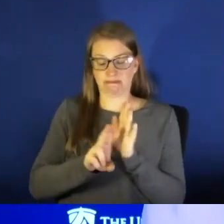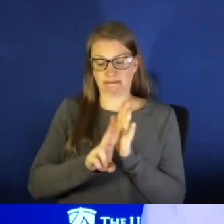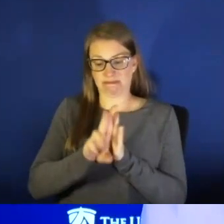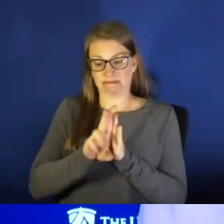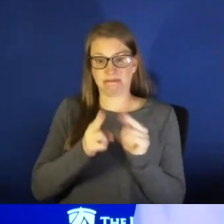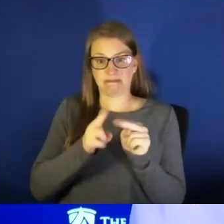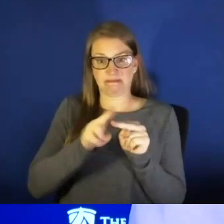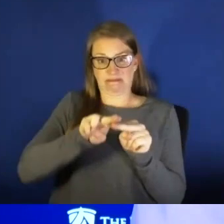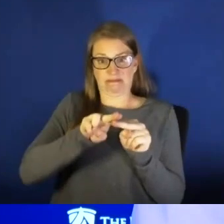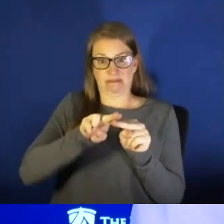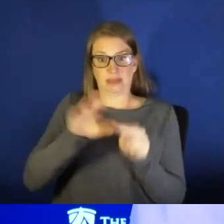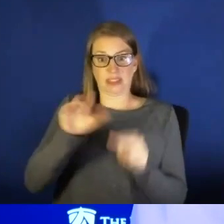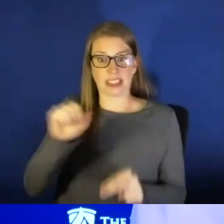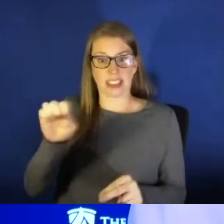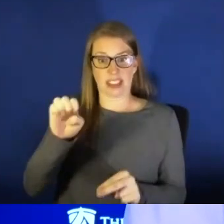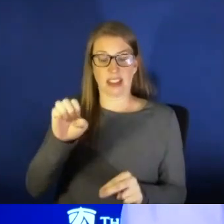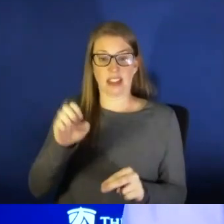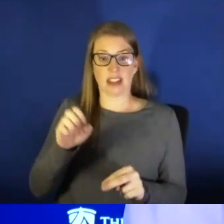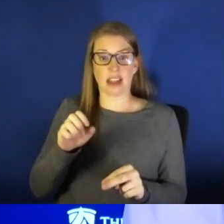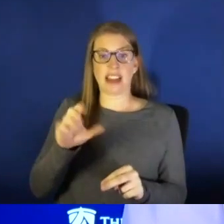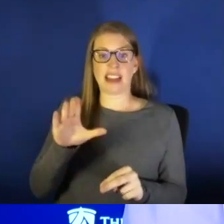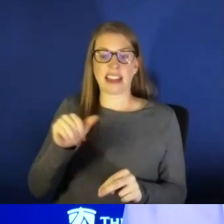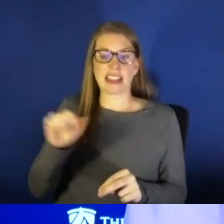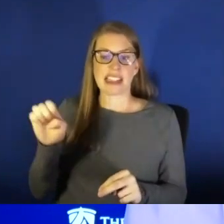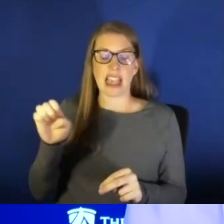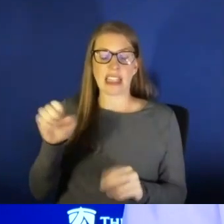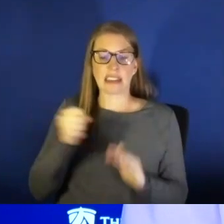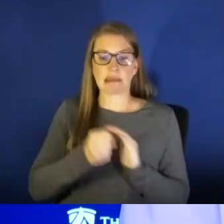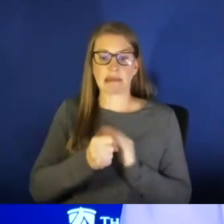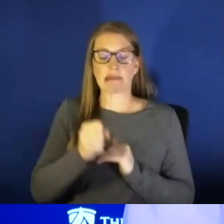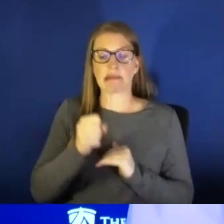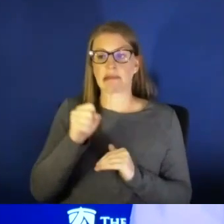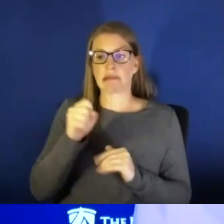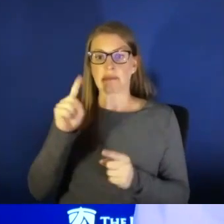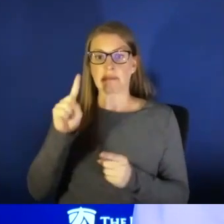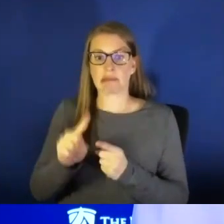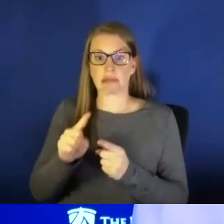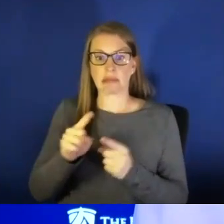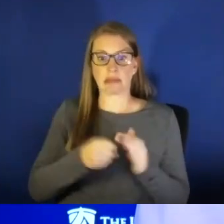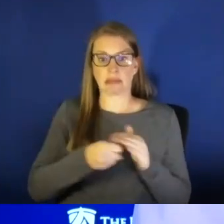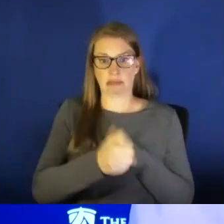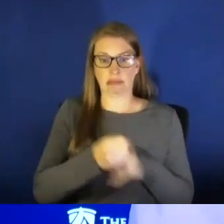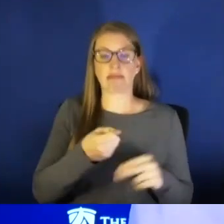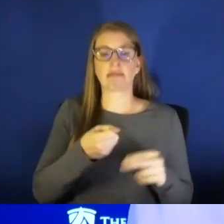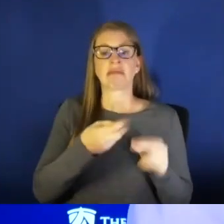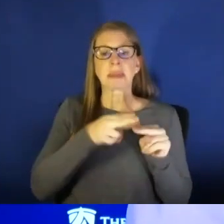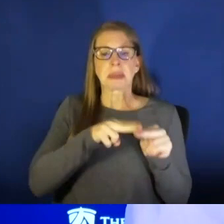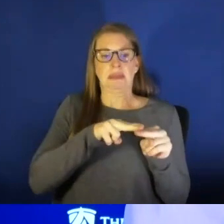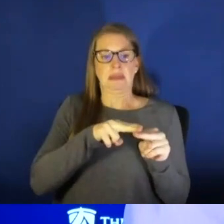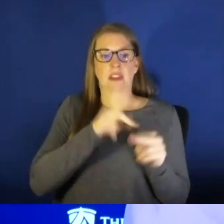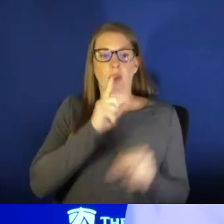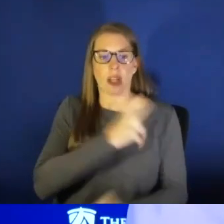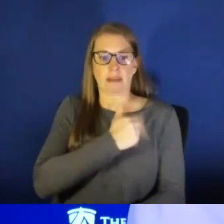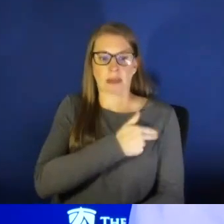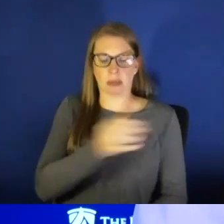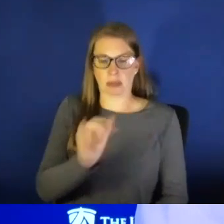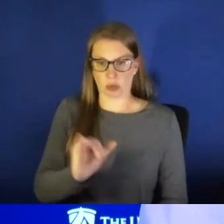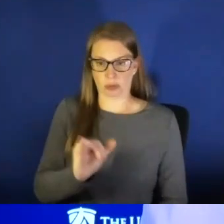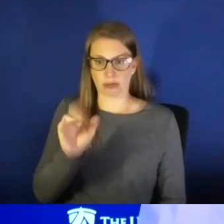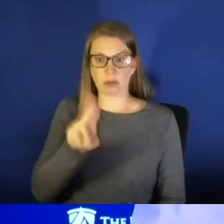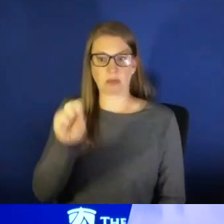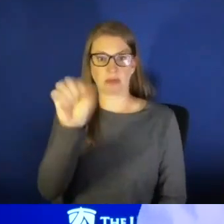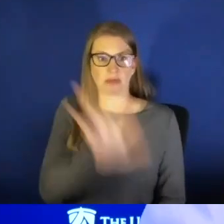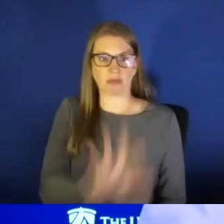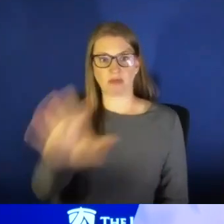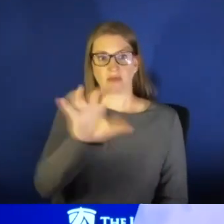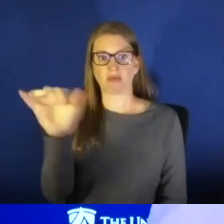the case burden still remains very low, and a slight increase in overall hospitalizations throughout the U.S. as well. Again,